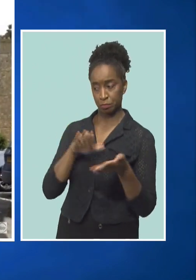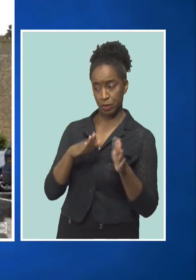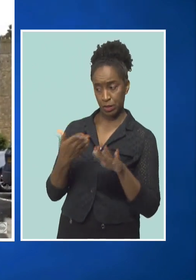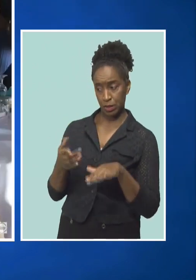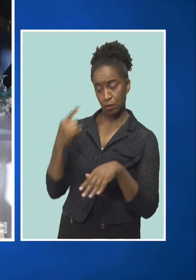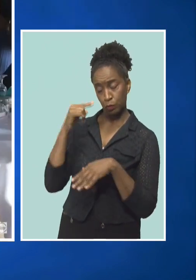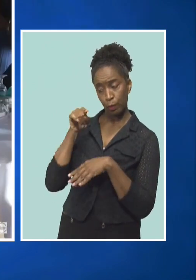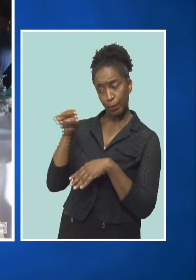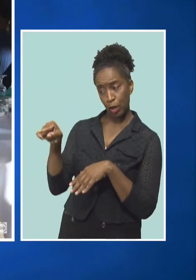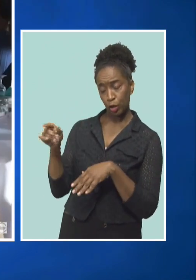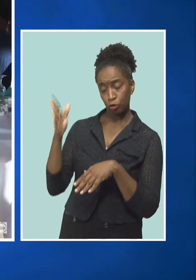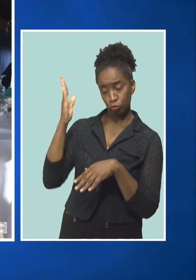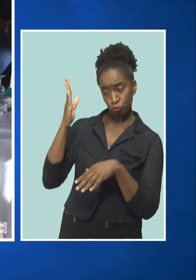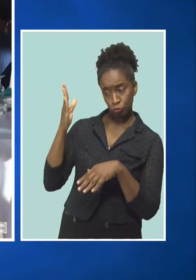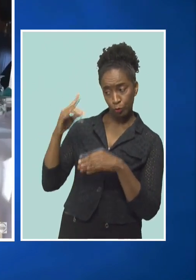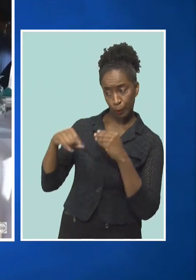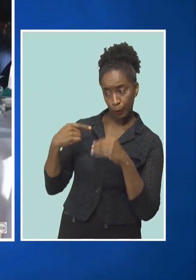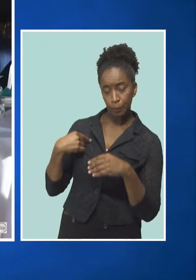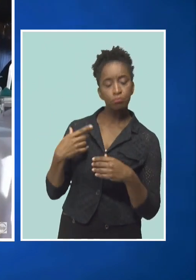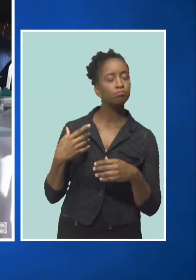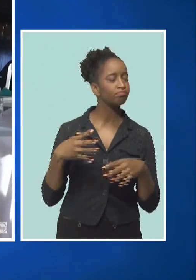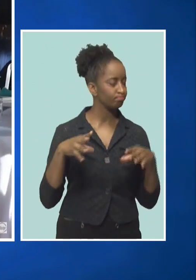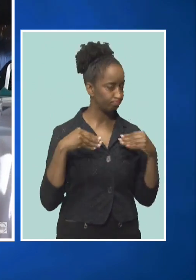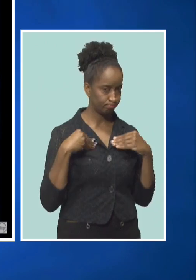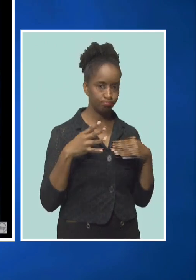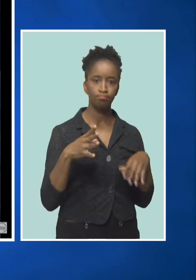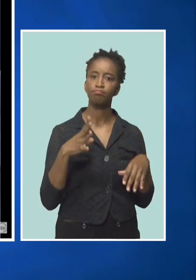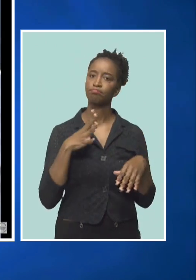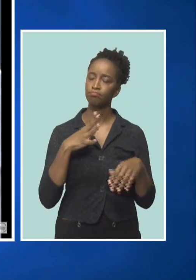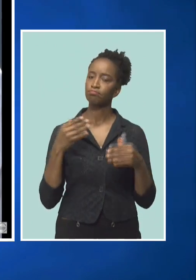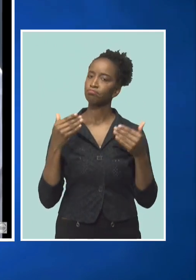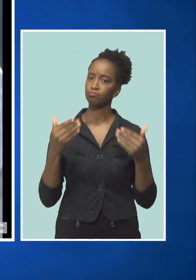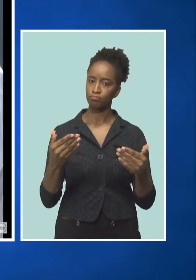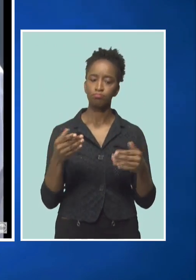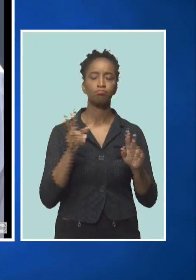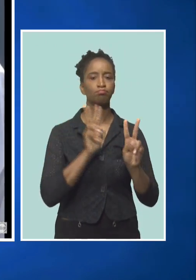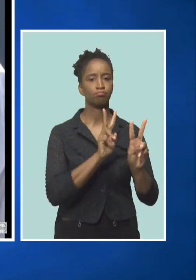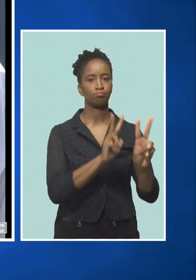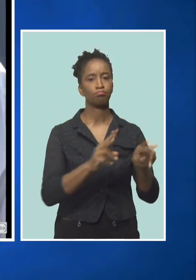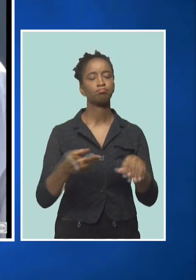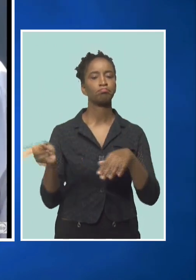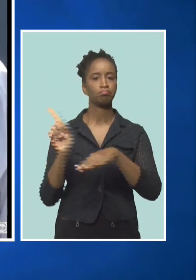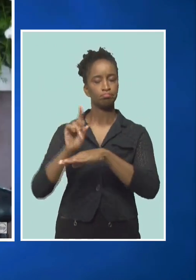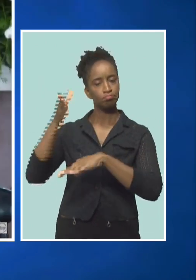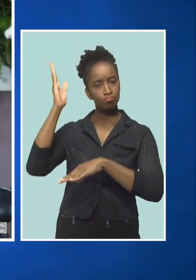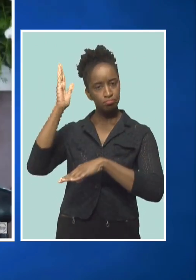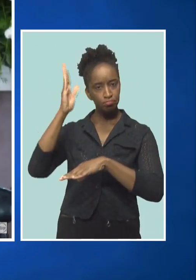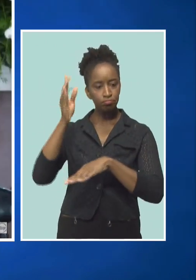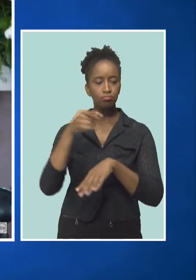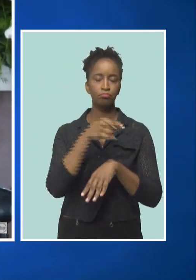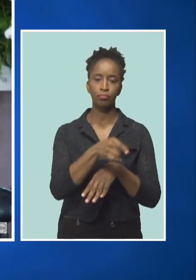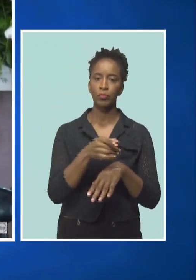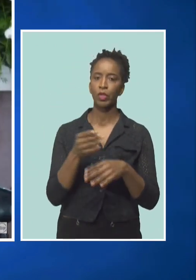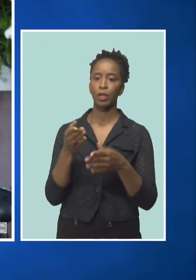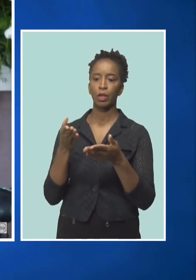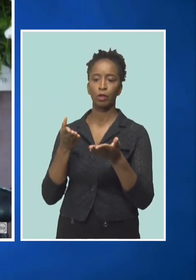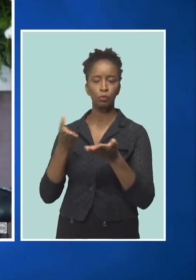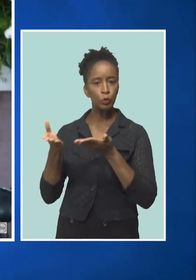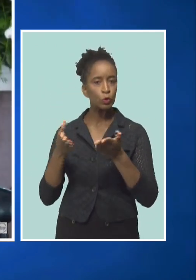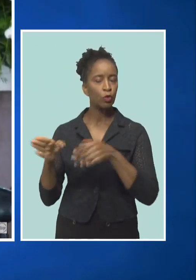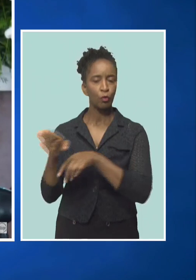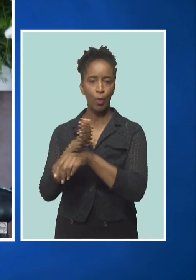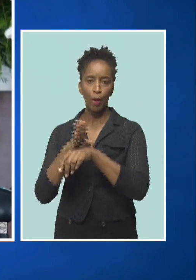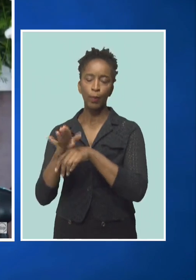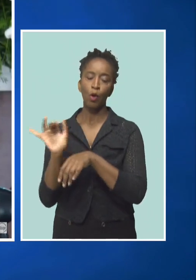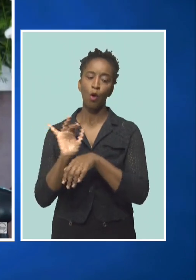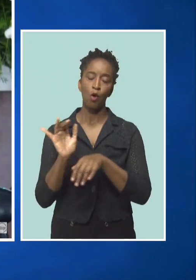was a Barbadian who gave his life to service while striking the balance as a family man. While seeing his